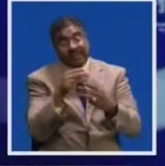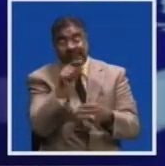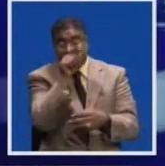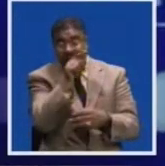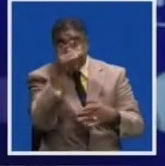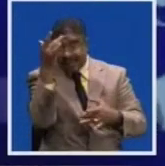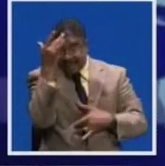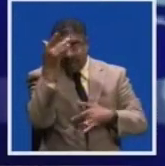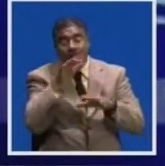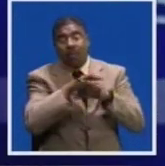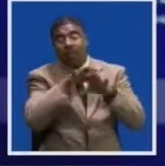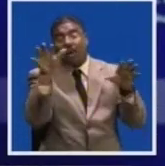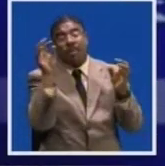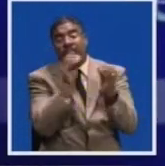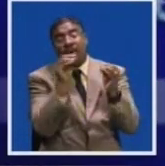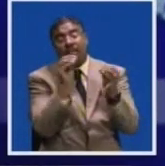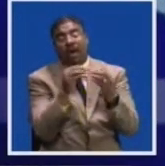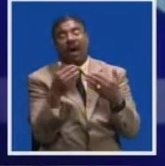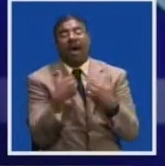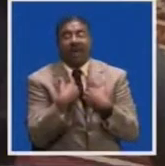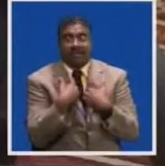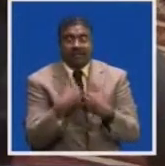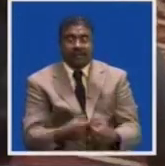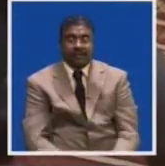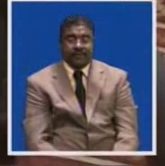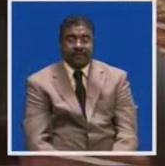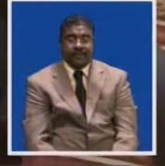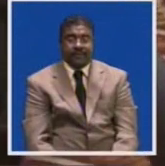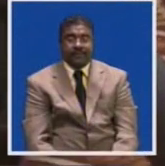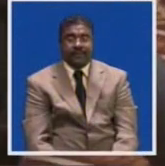are increasing in the country. Lucky Piri reports.